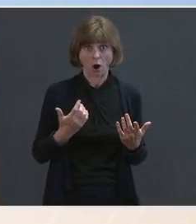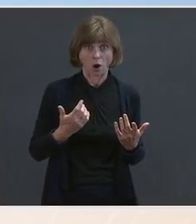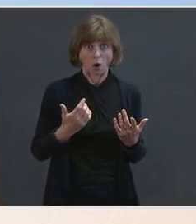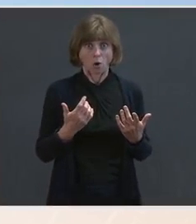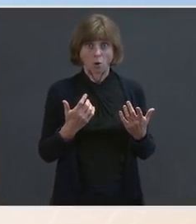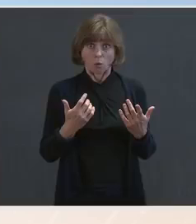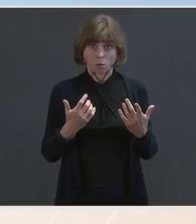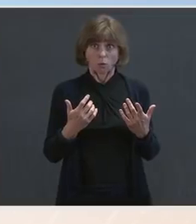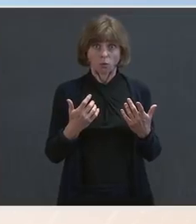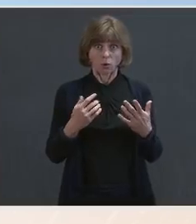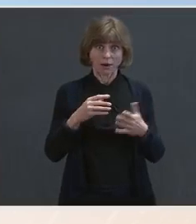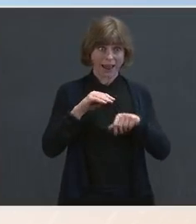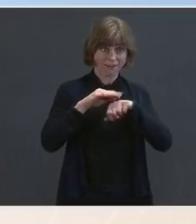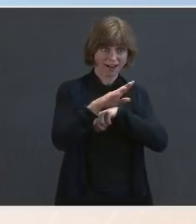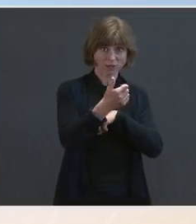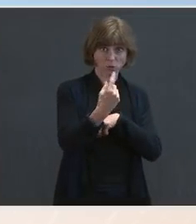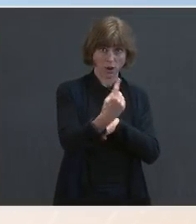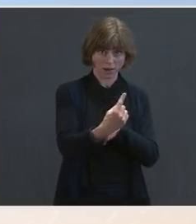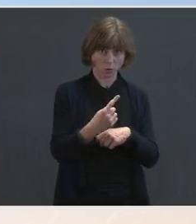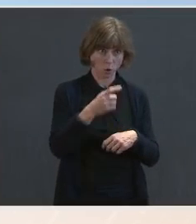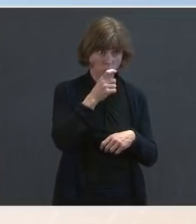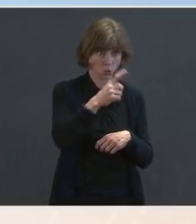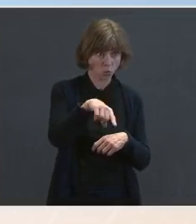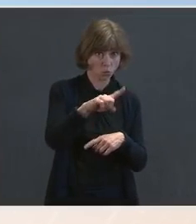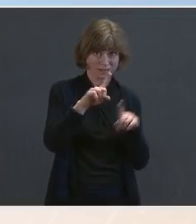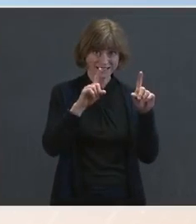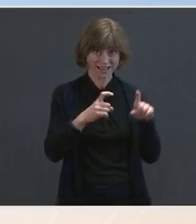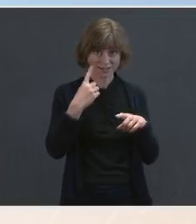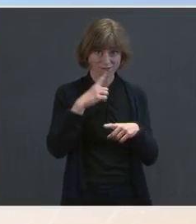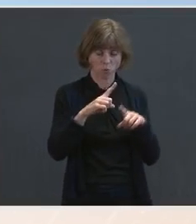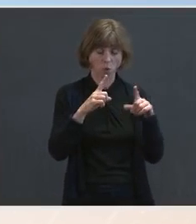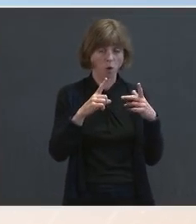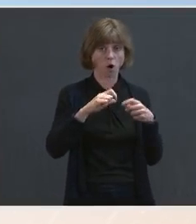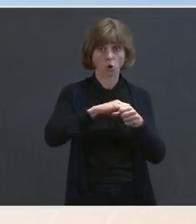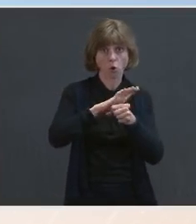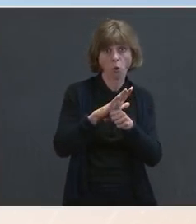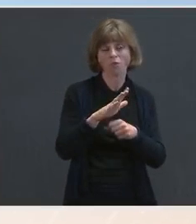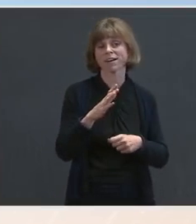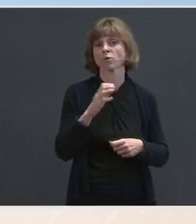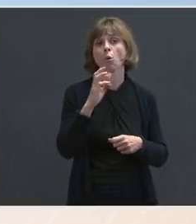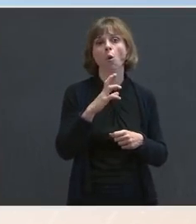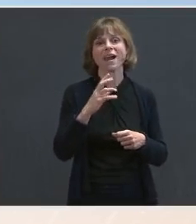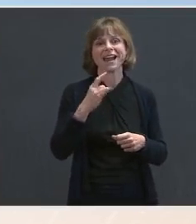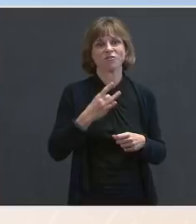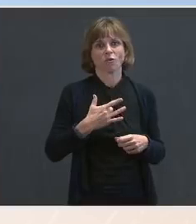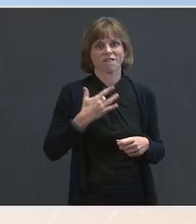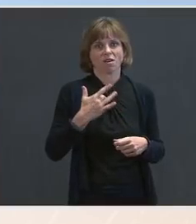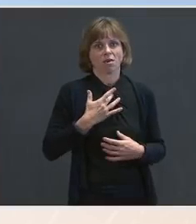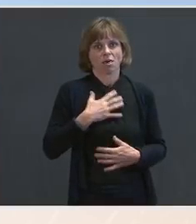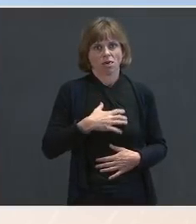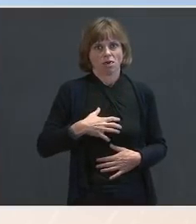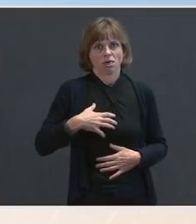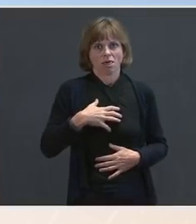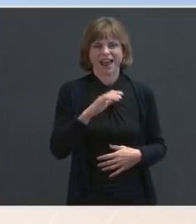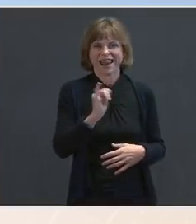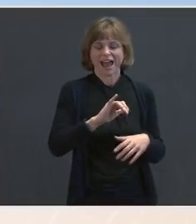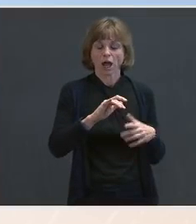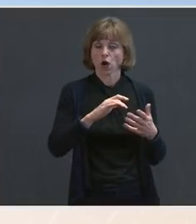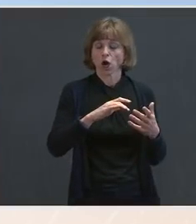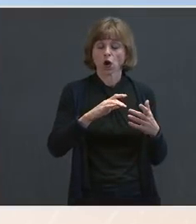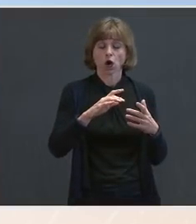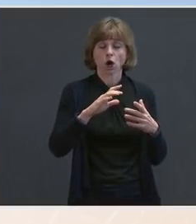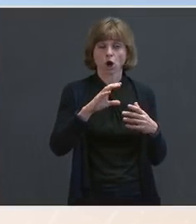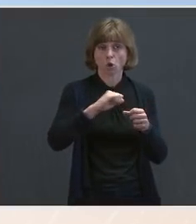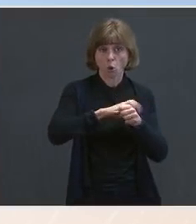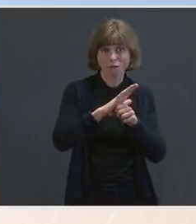testing positive for COVID-19 or experiencing COVID-like symptoms is, to social distance, to wear a mask,